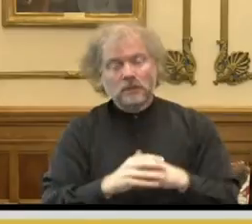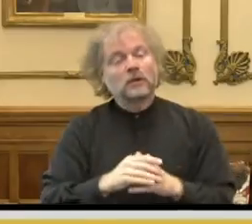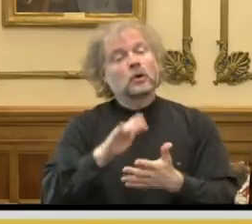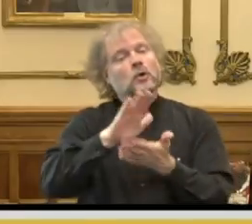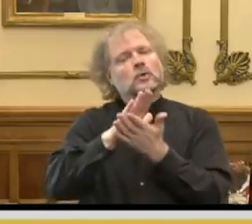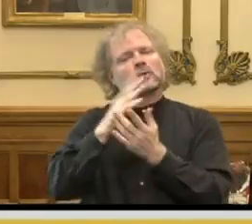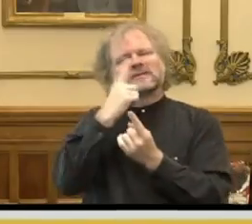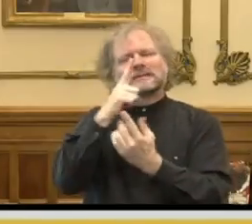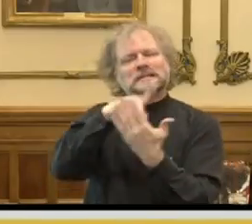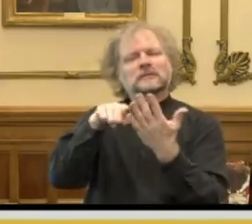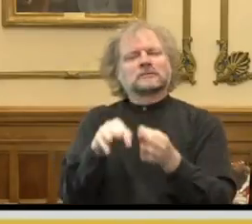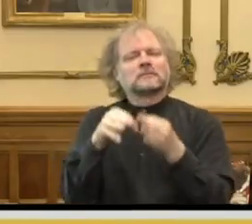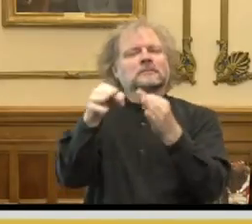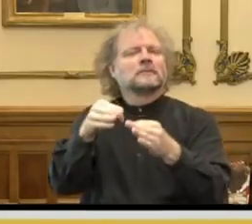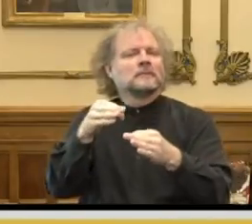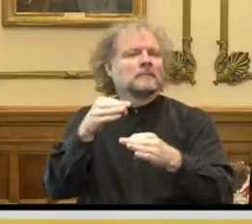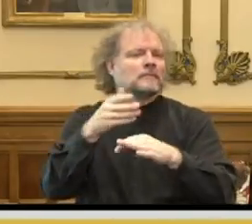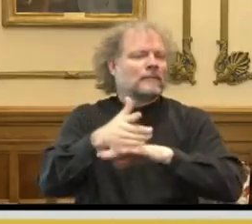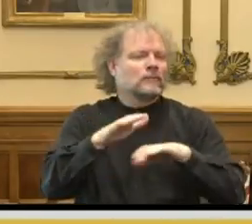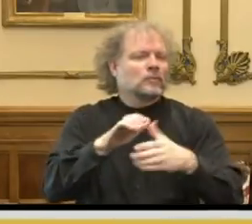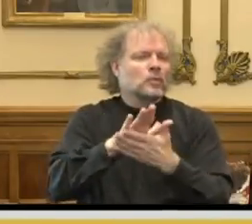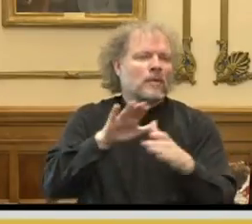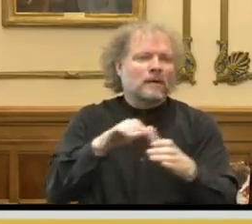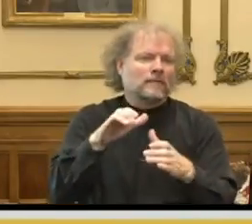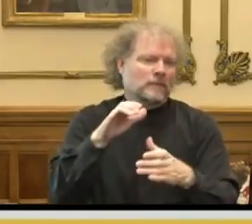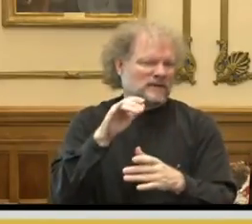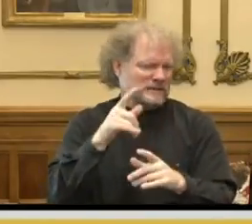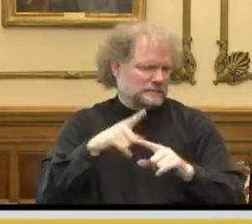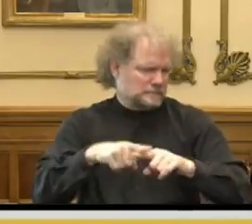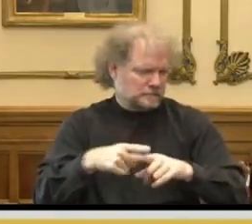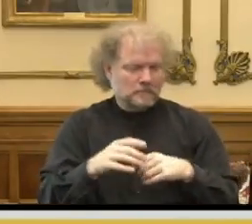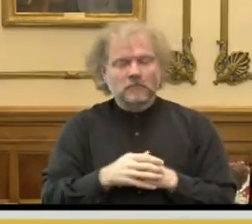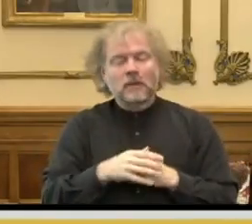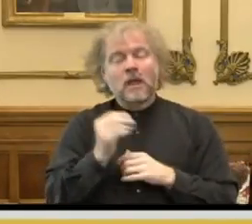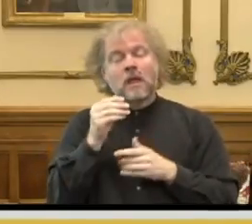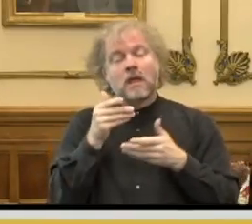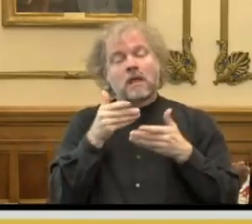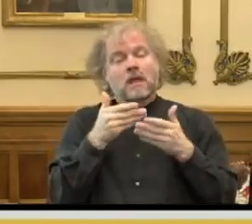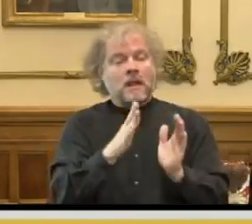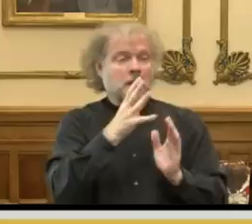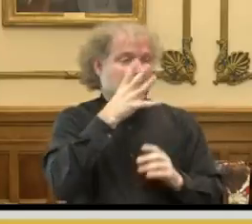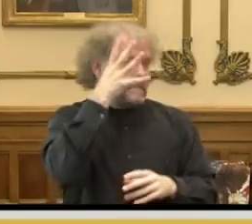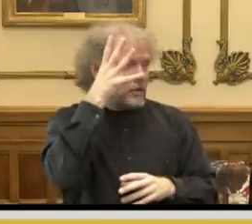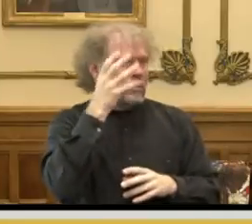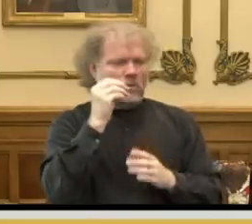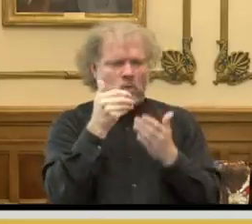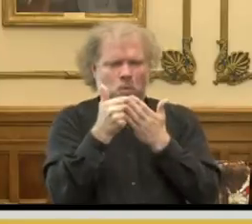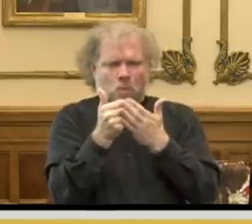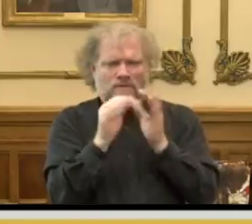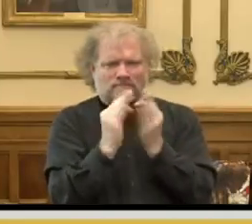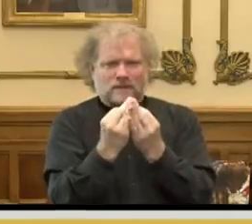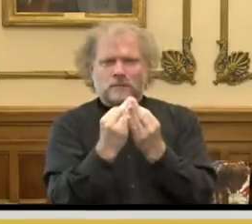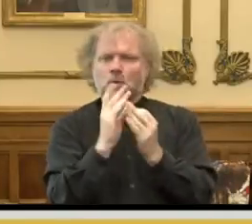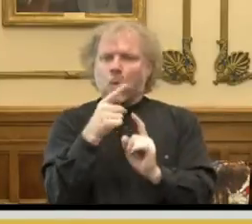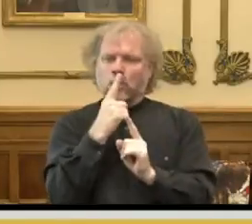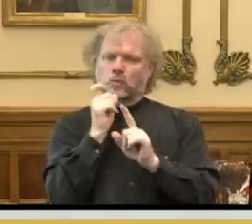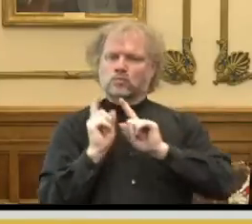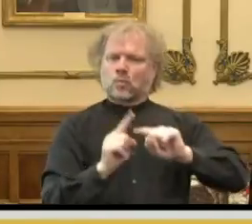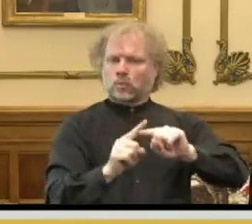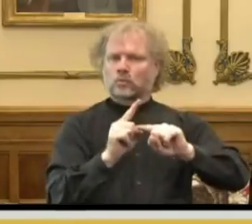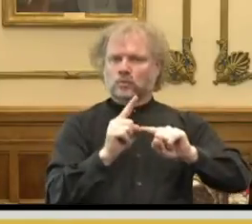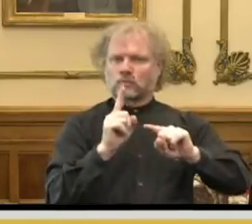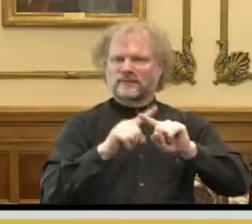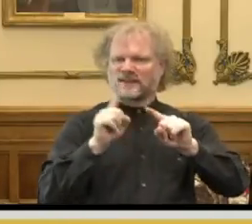consider canceling extracurricular activities as warranted, and consider allowing parents or close family to be the only attendees